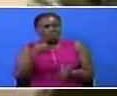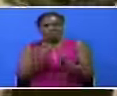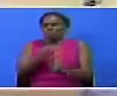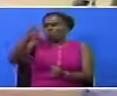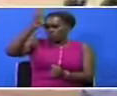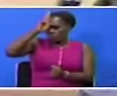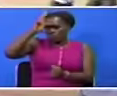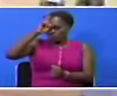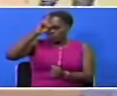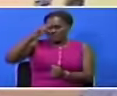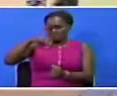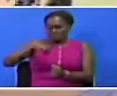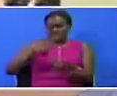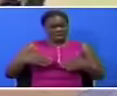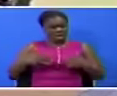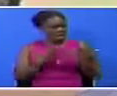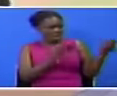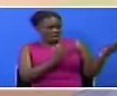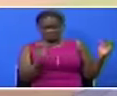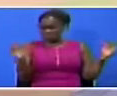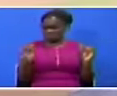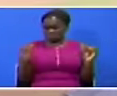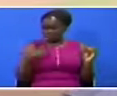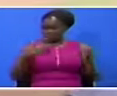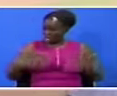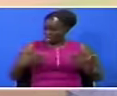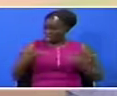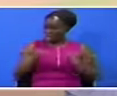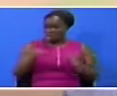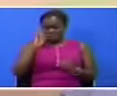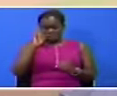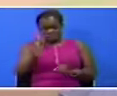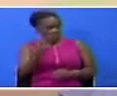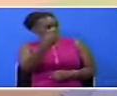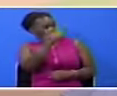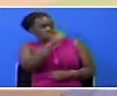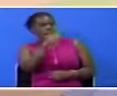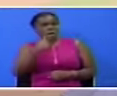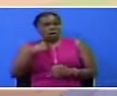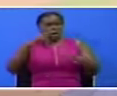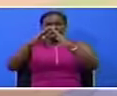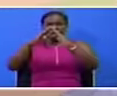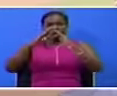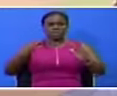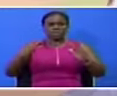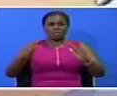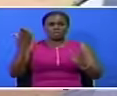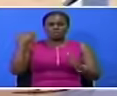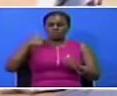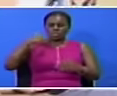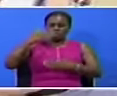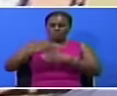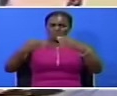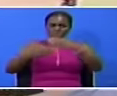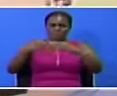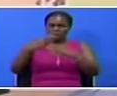officers. I equally don't like what is happening now. I don't like it. If you look behind, there's a house that I was constructing